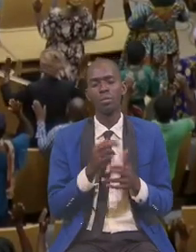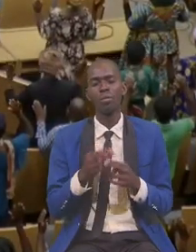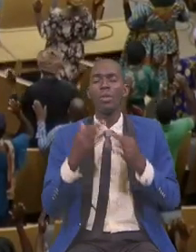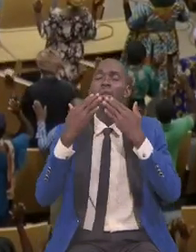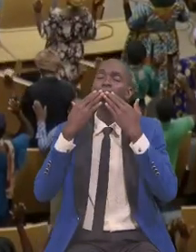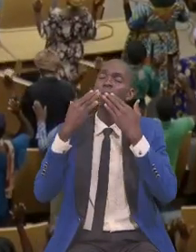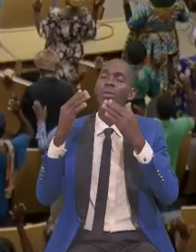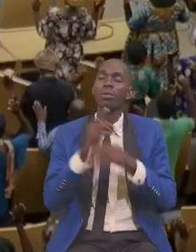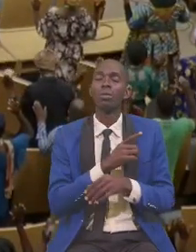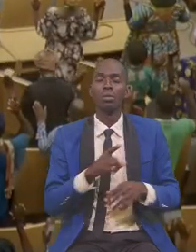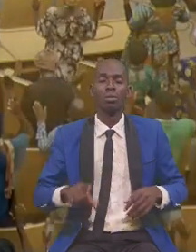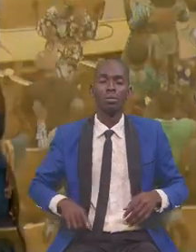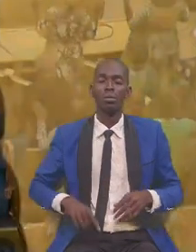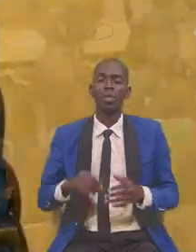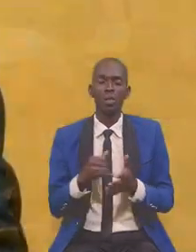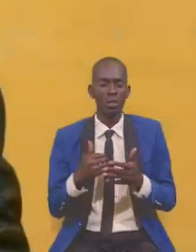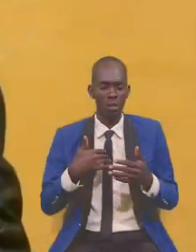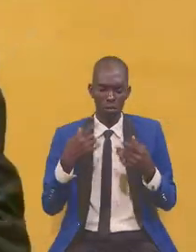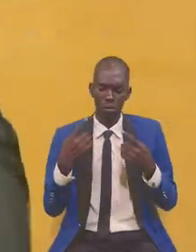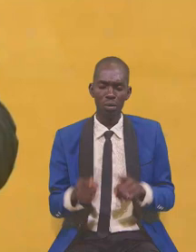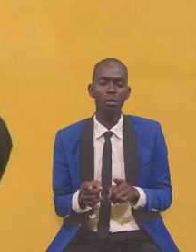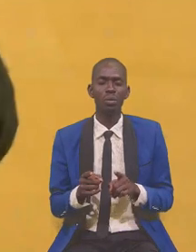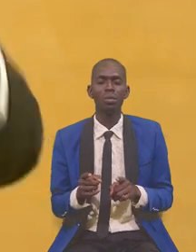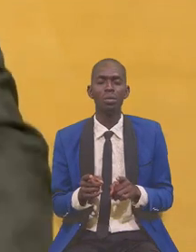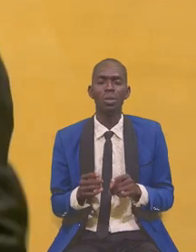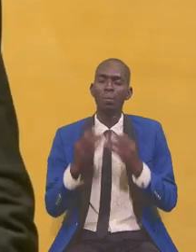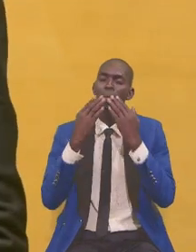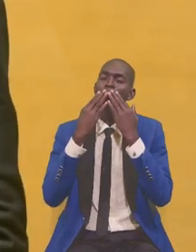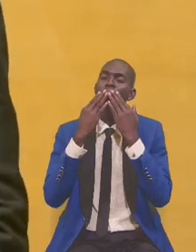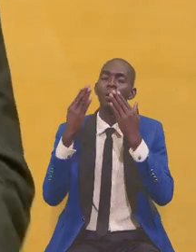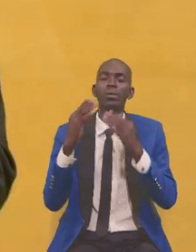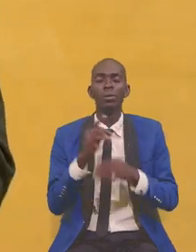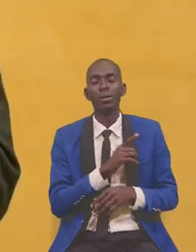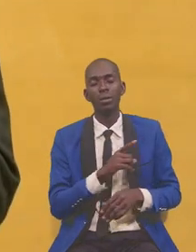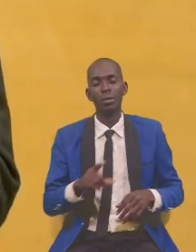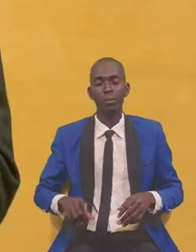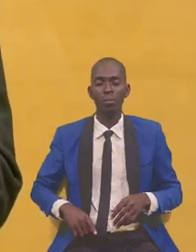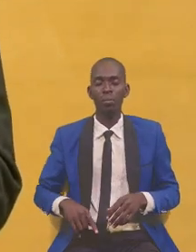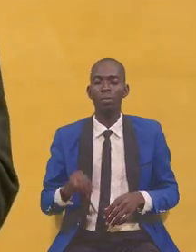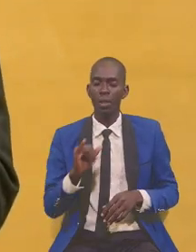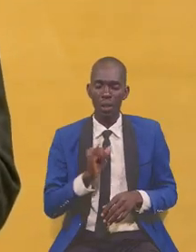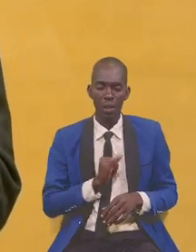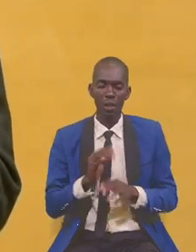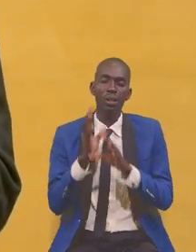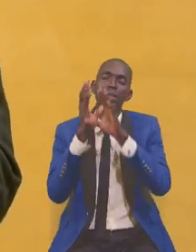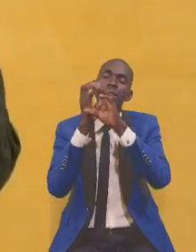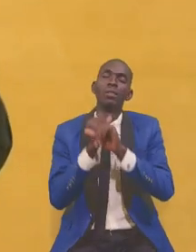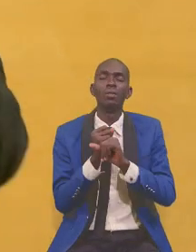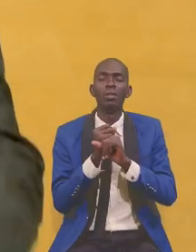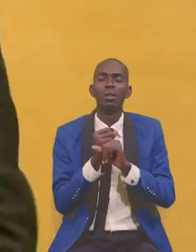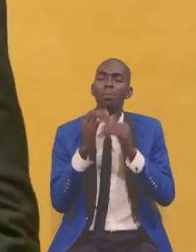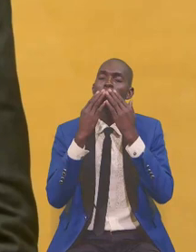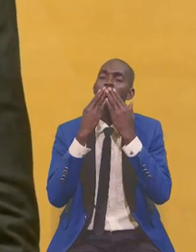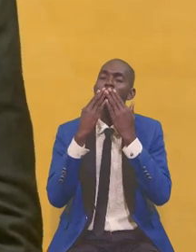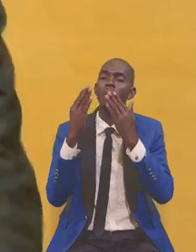Lord. Amen. It is done. Amen. Thank you, Lord. Amen. I receive. Thank